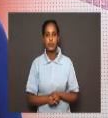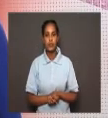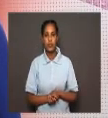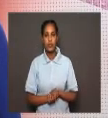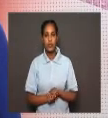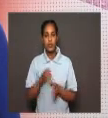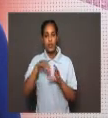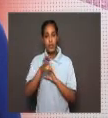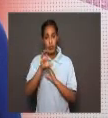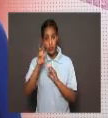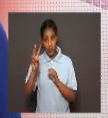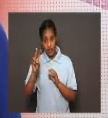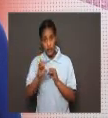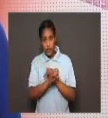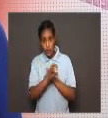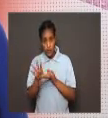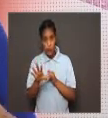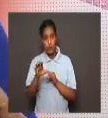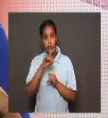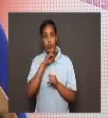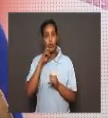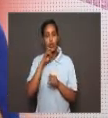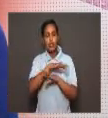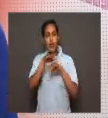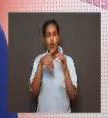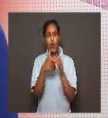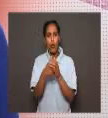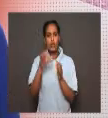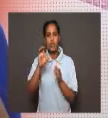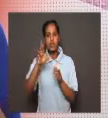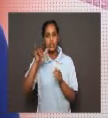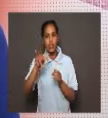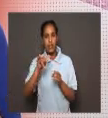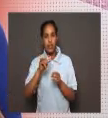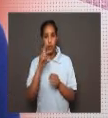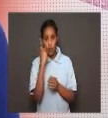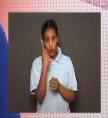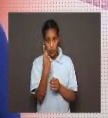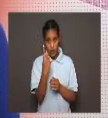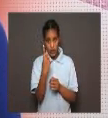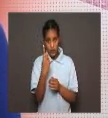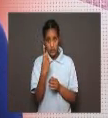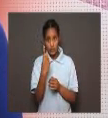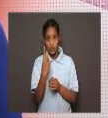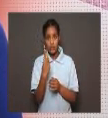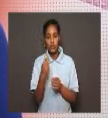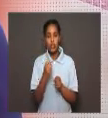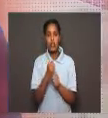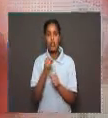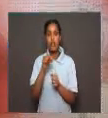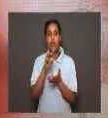In a covalent network solid, the whole crystal is one giant molecule.